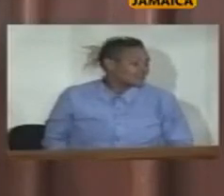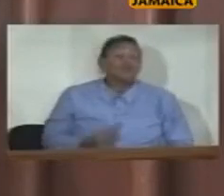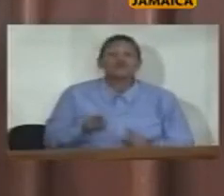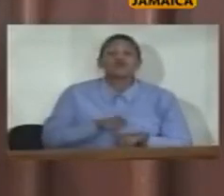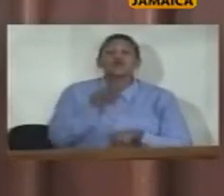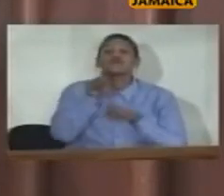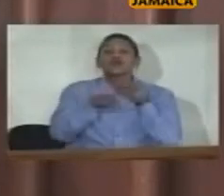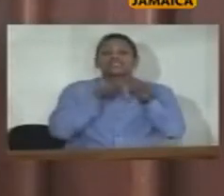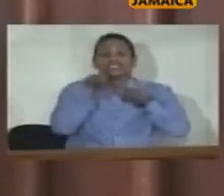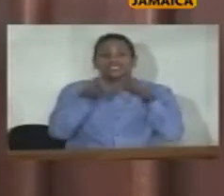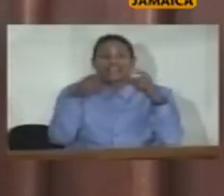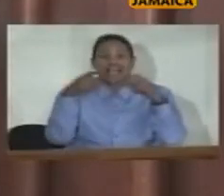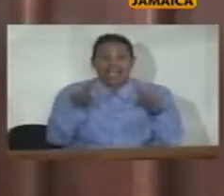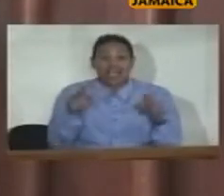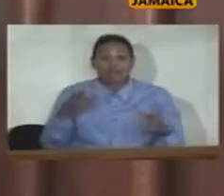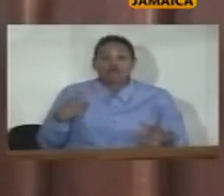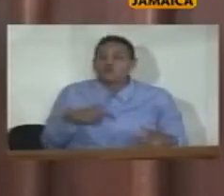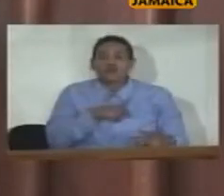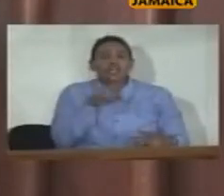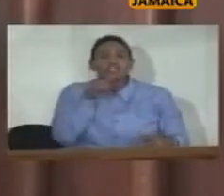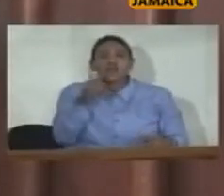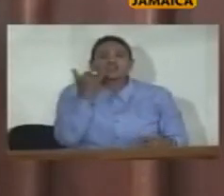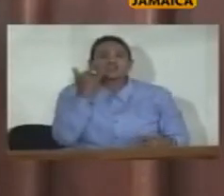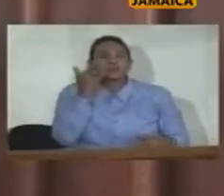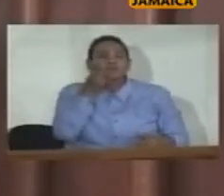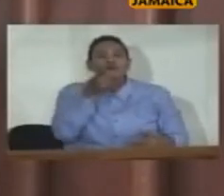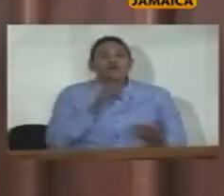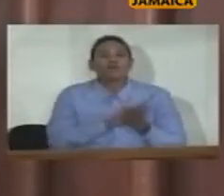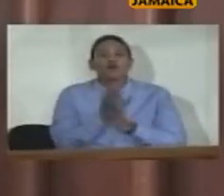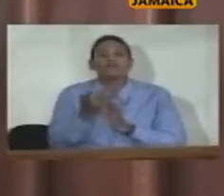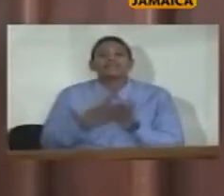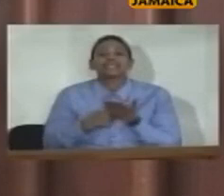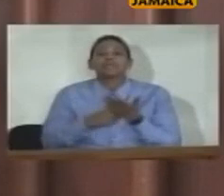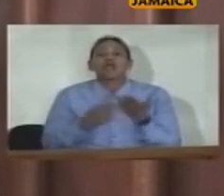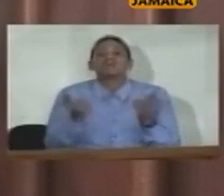asked, we are not to turn them into debate.